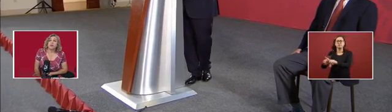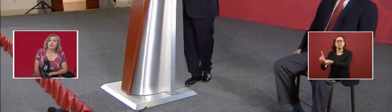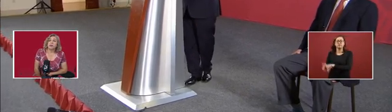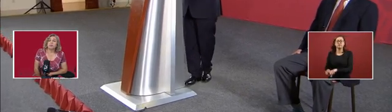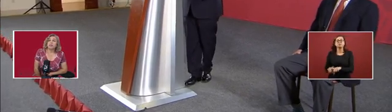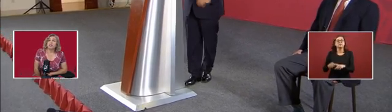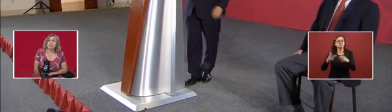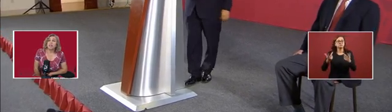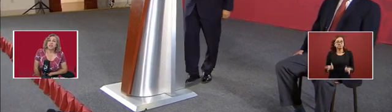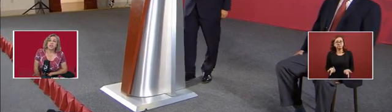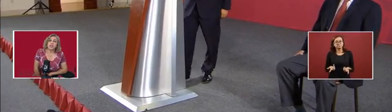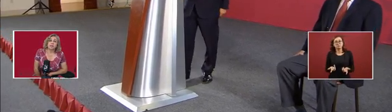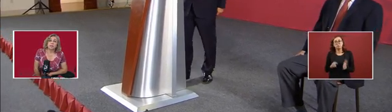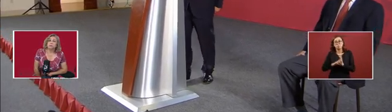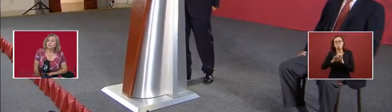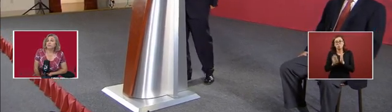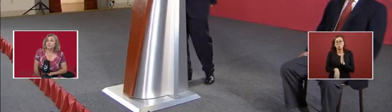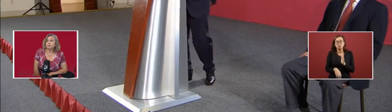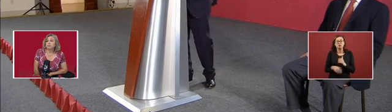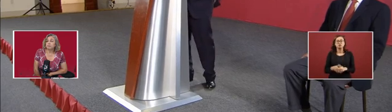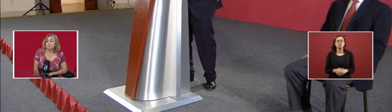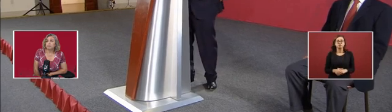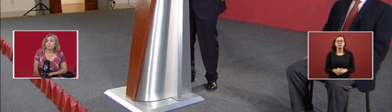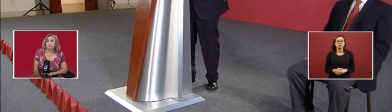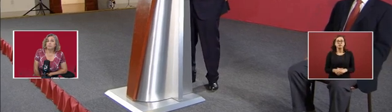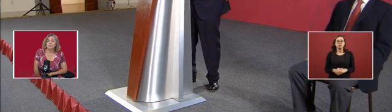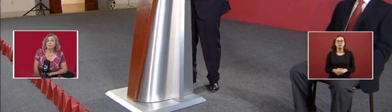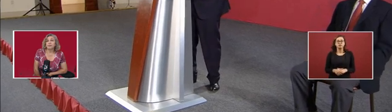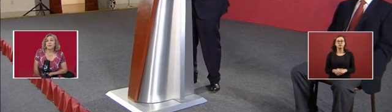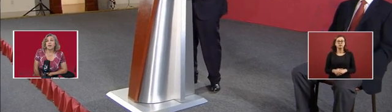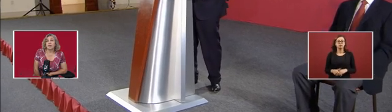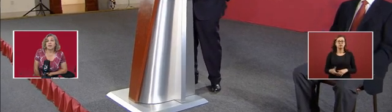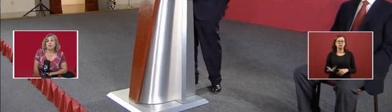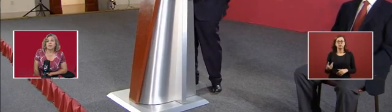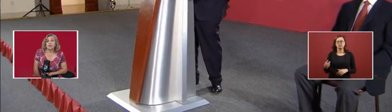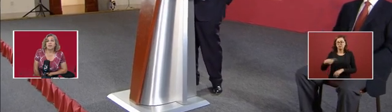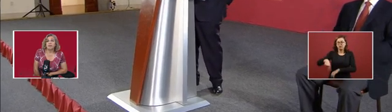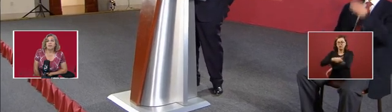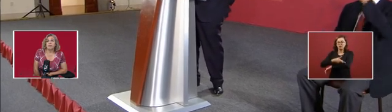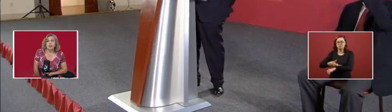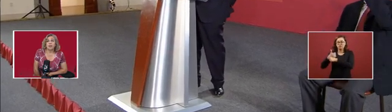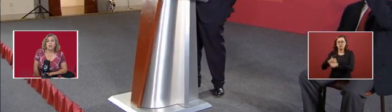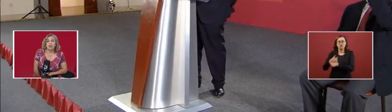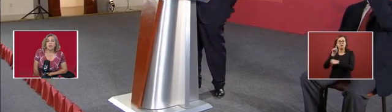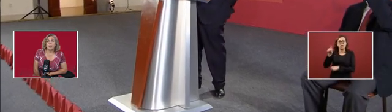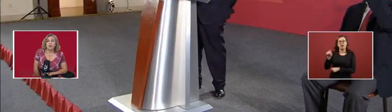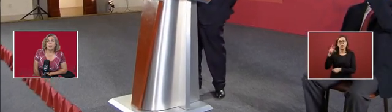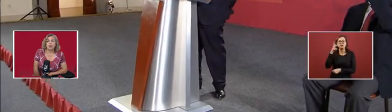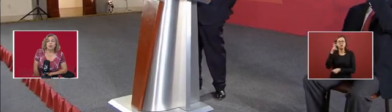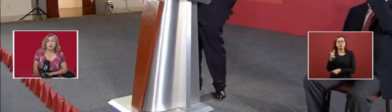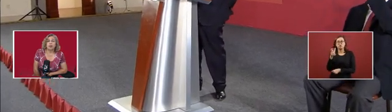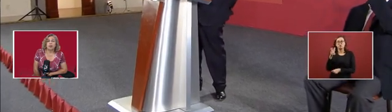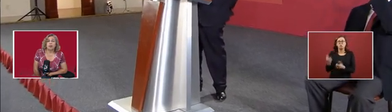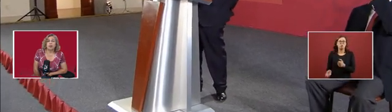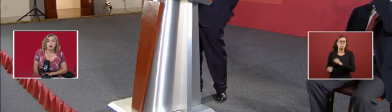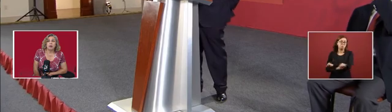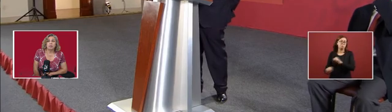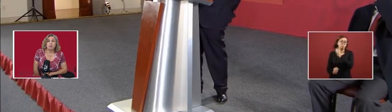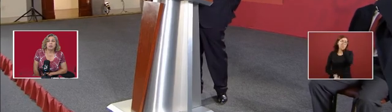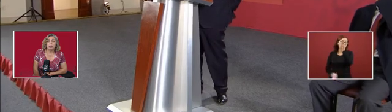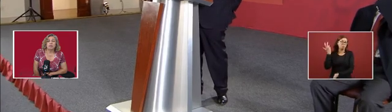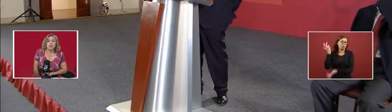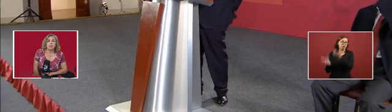money. It is not, it has to come to you all the time. Para siempre, es It's vitalicio. forever. It's till the end